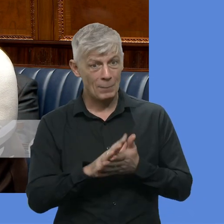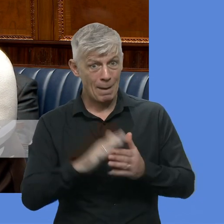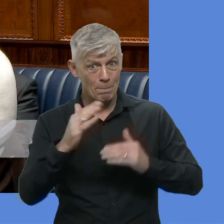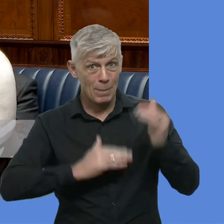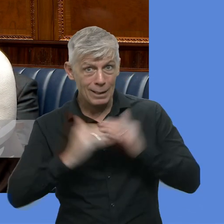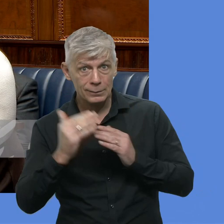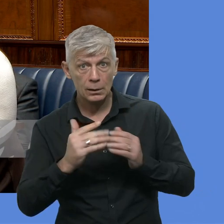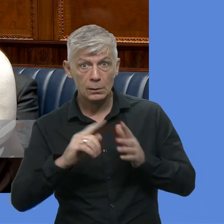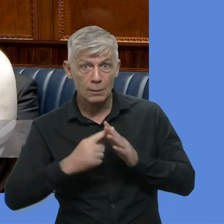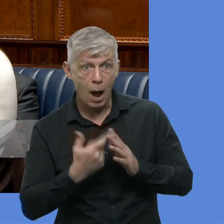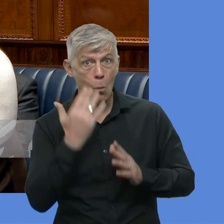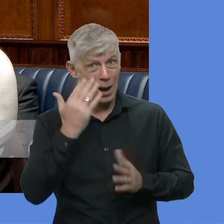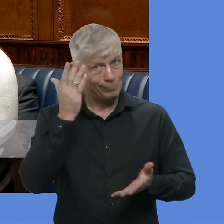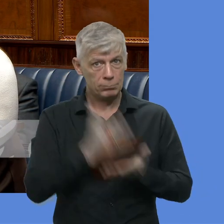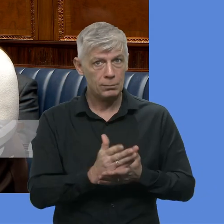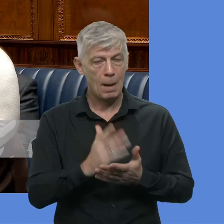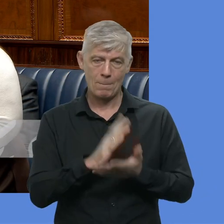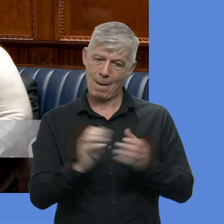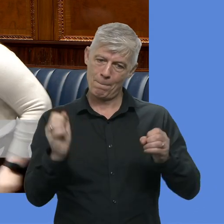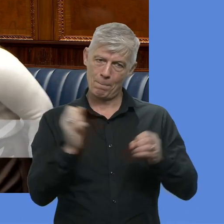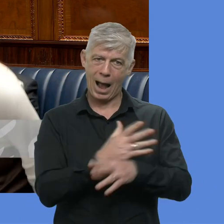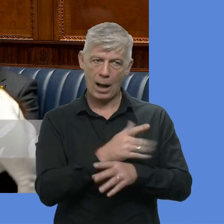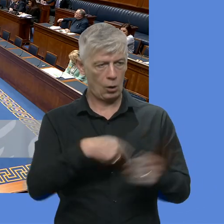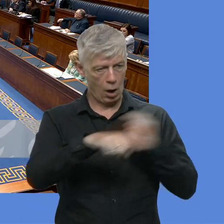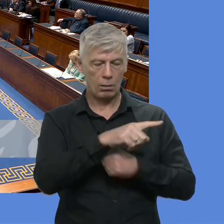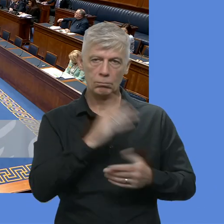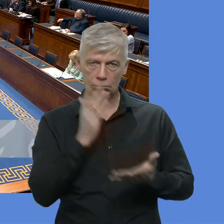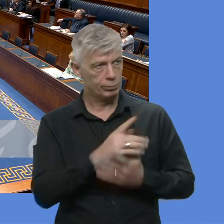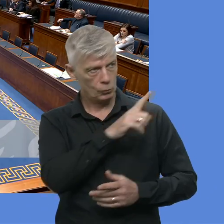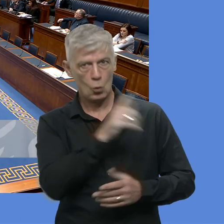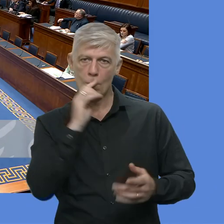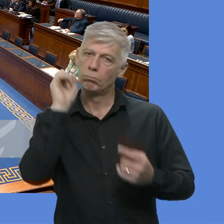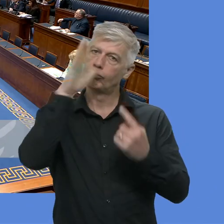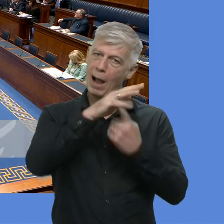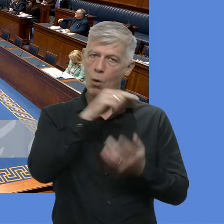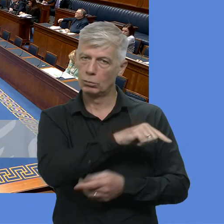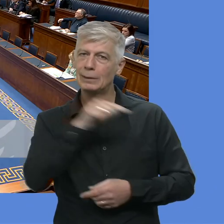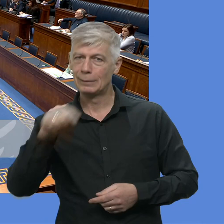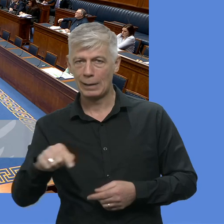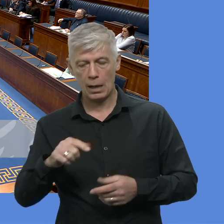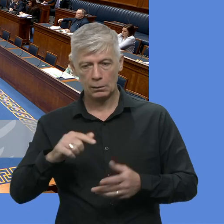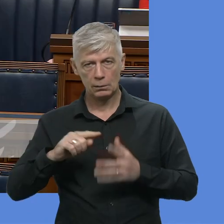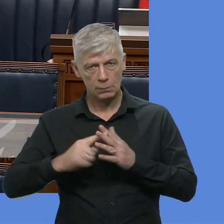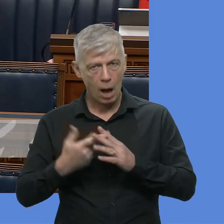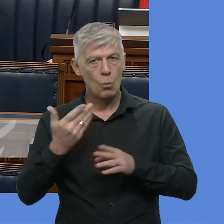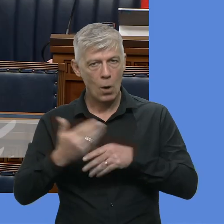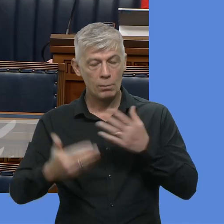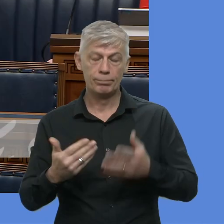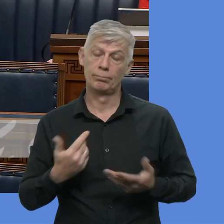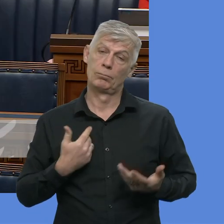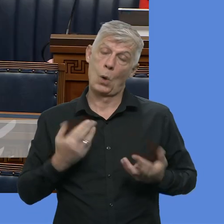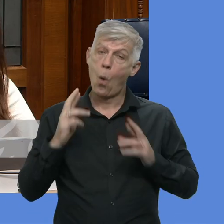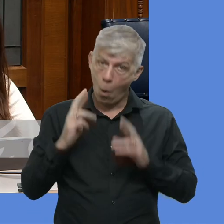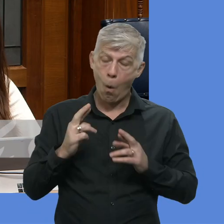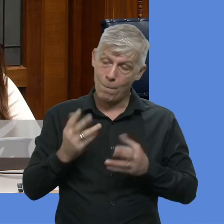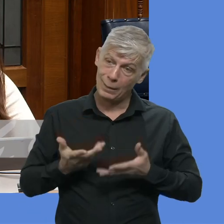place, and can you give the people of Bangor hope that you'll prioritise this? Minister. Well, Mr. Speaker, I always hope that I can give the people of Bangor